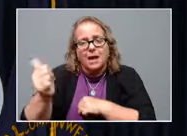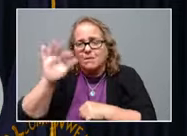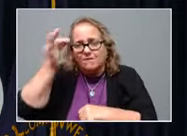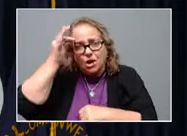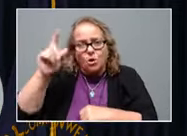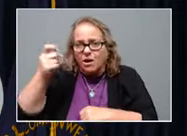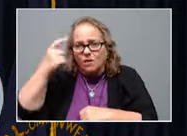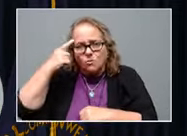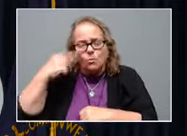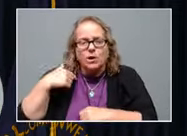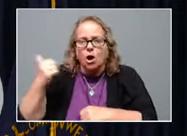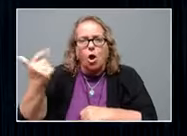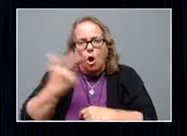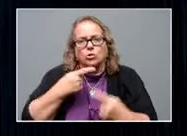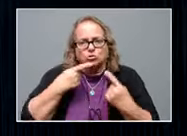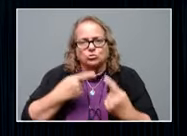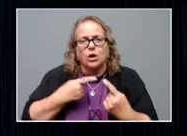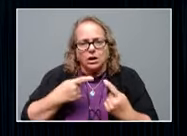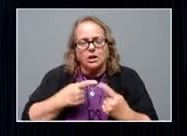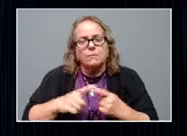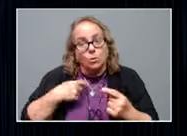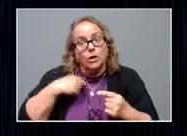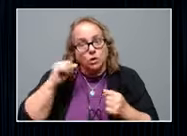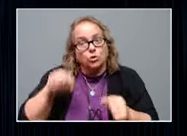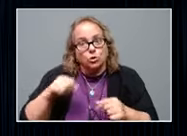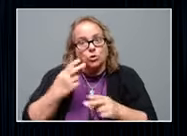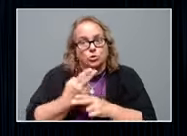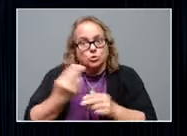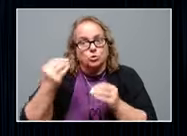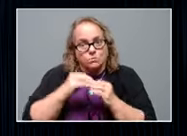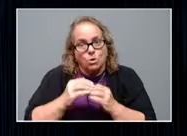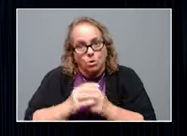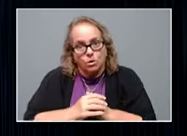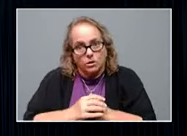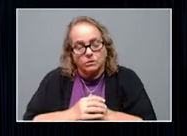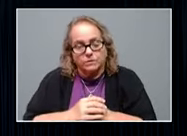more. Debbie Yetter, Courier Journal.